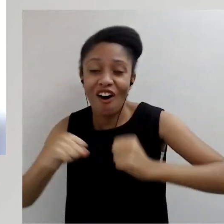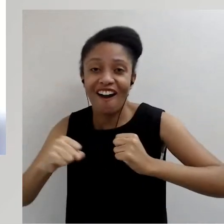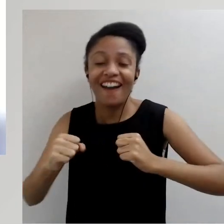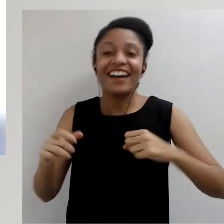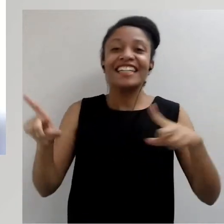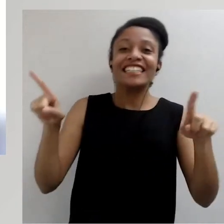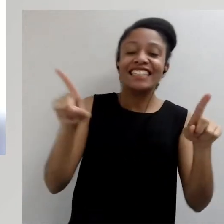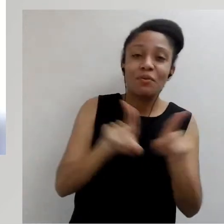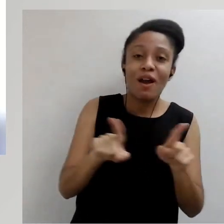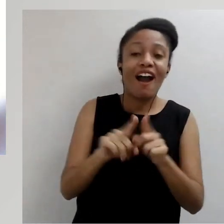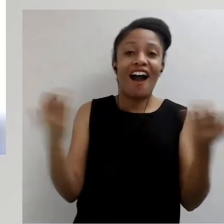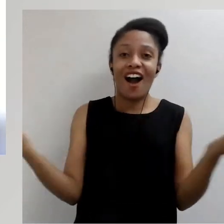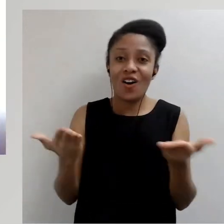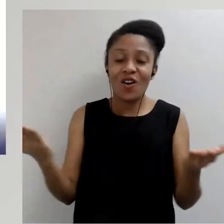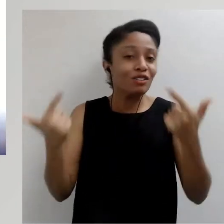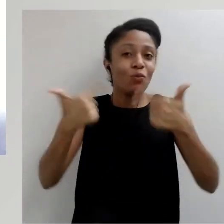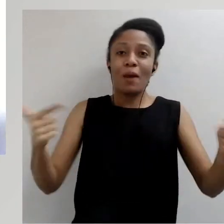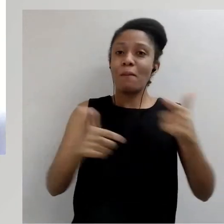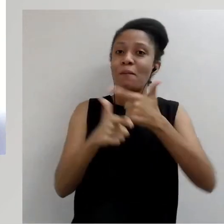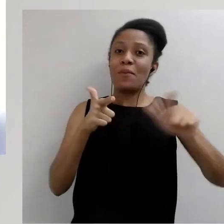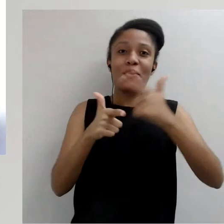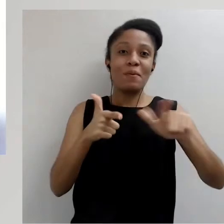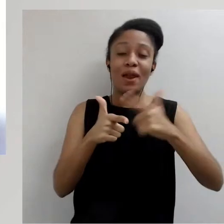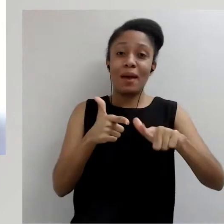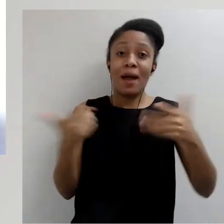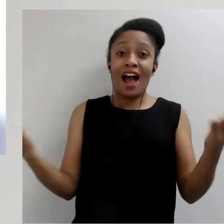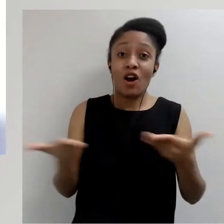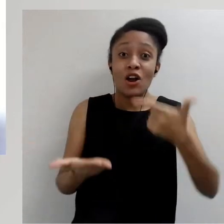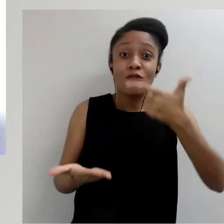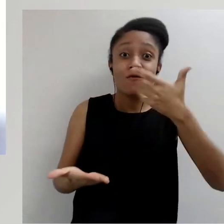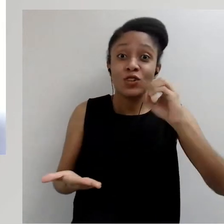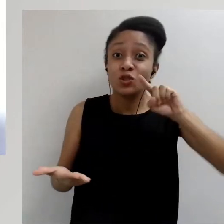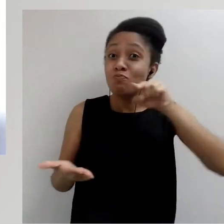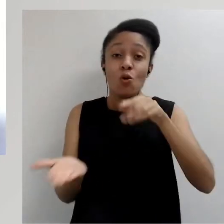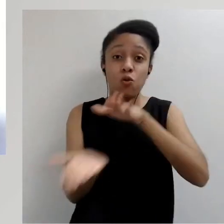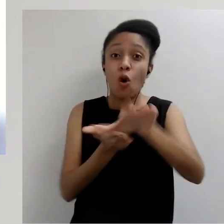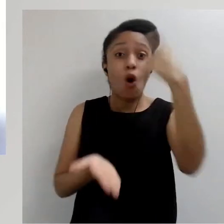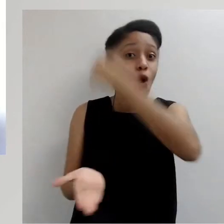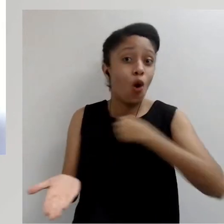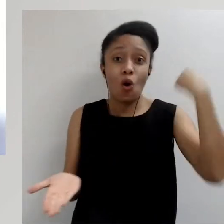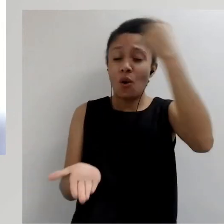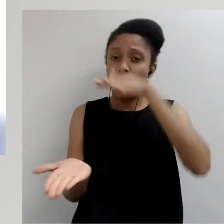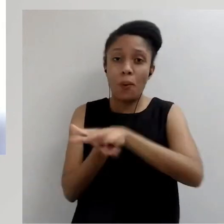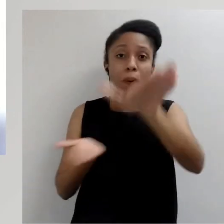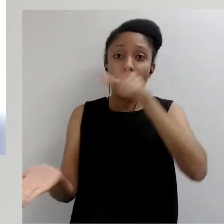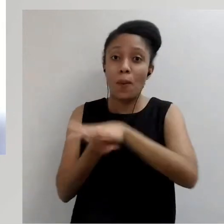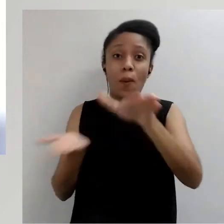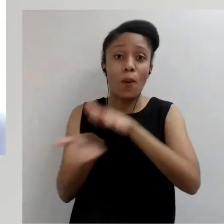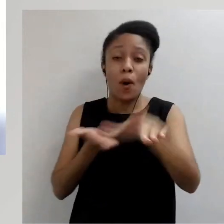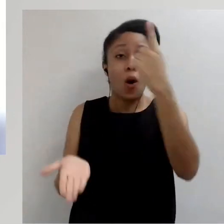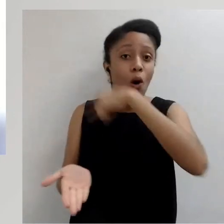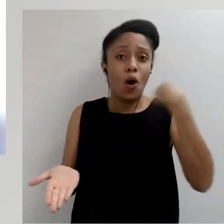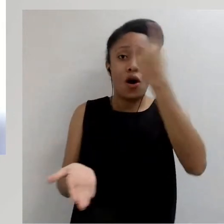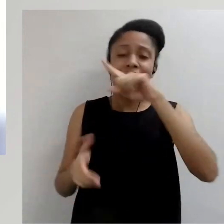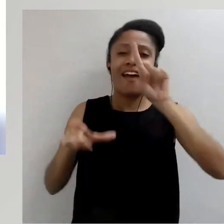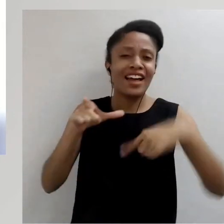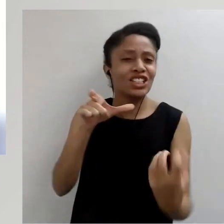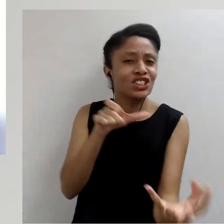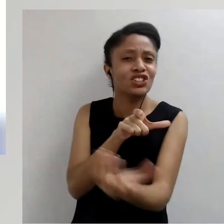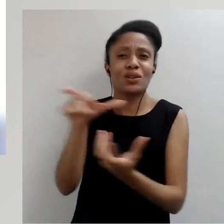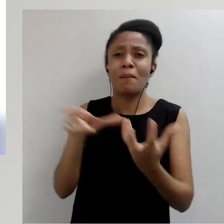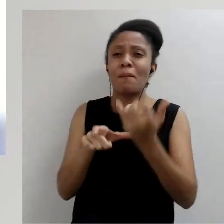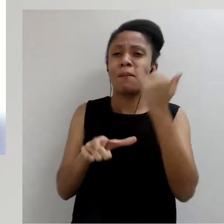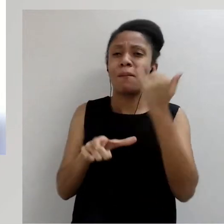okay or not, if the red light is on. So we work with a 20,000 paper sheets per hour,